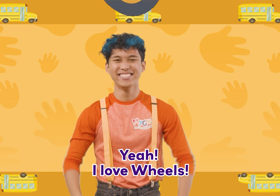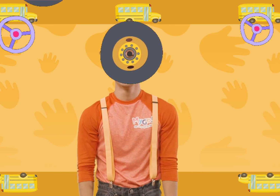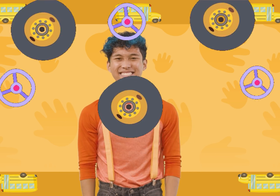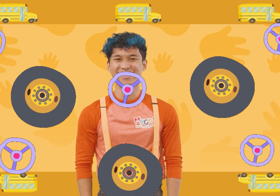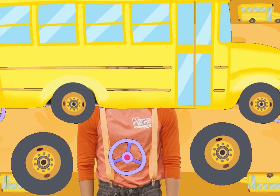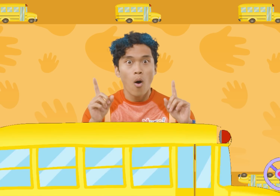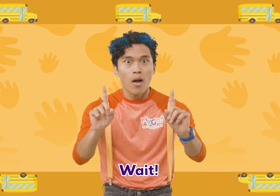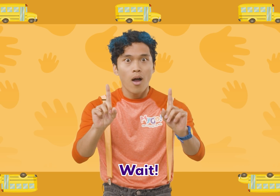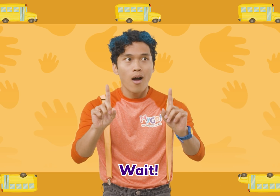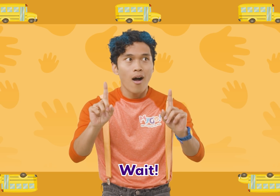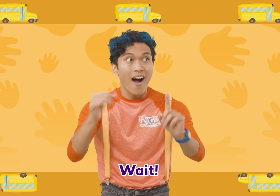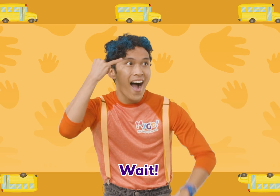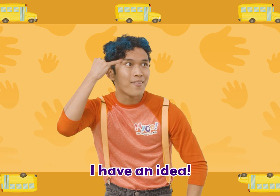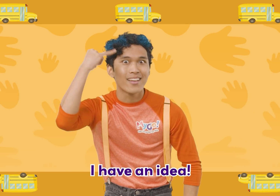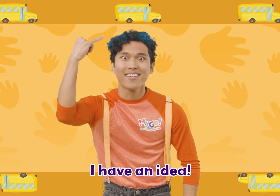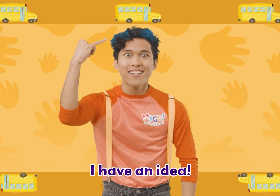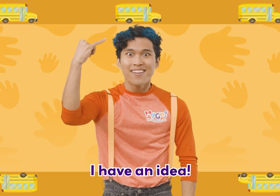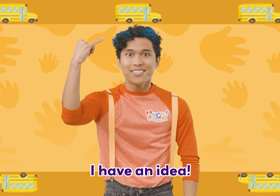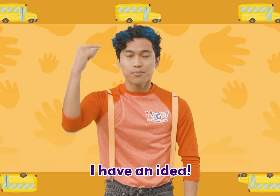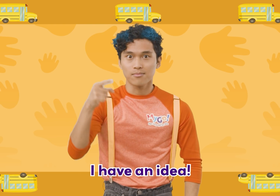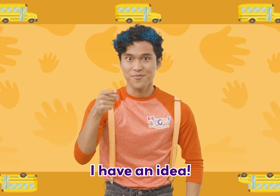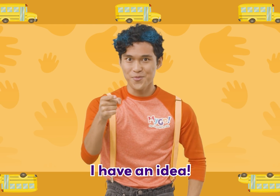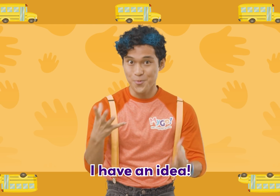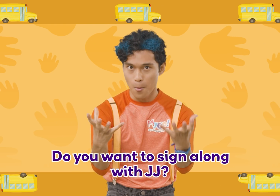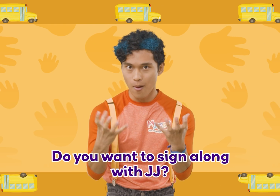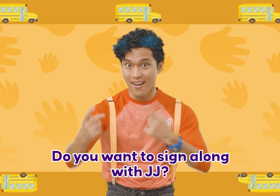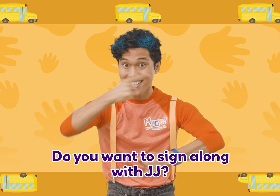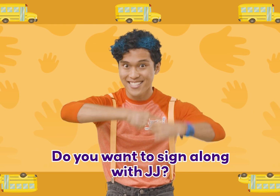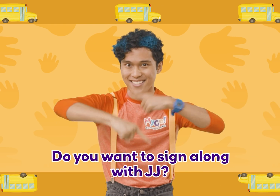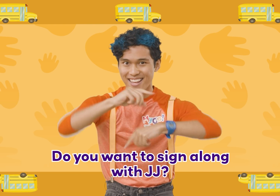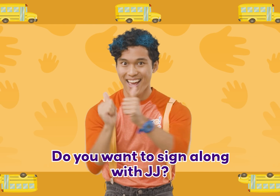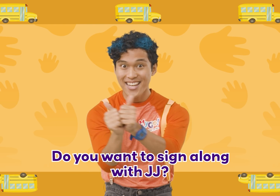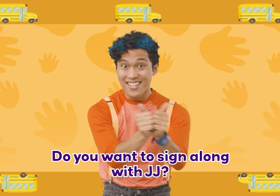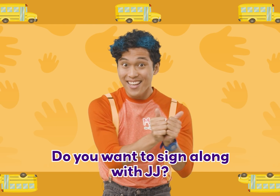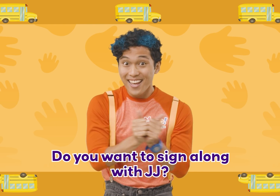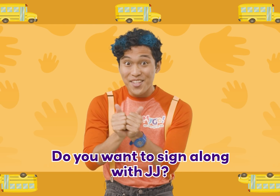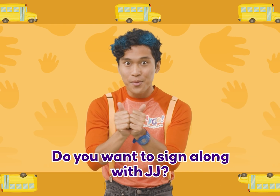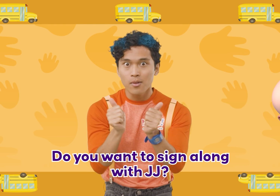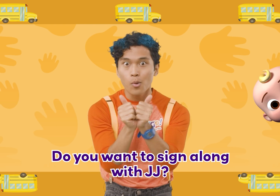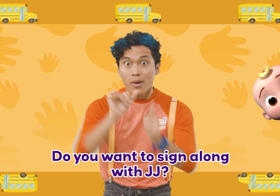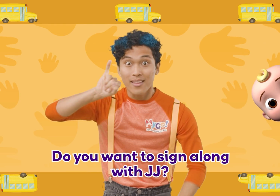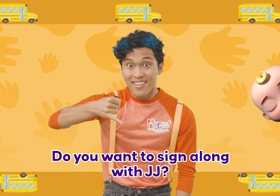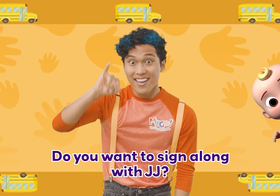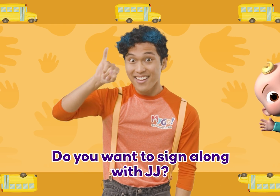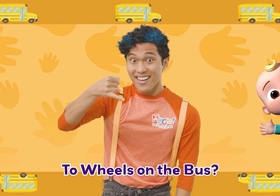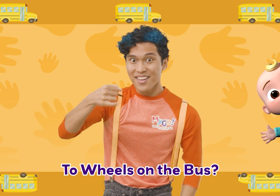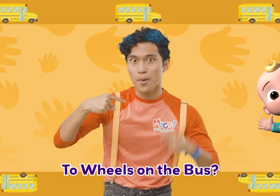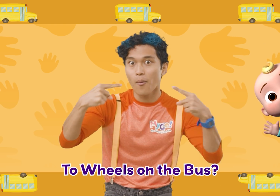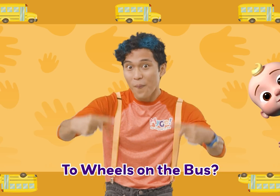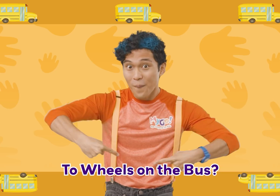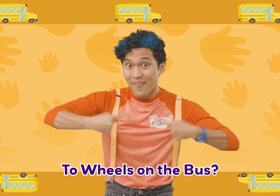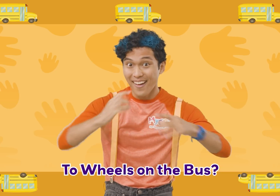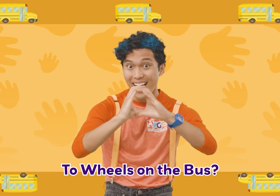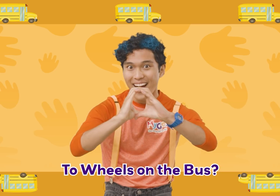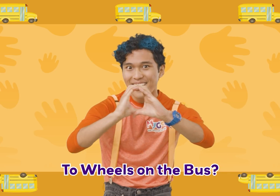wheels. Wait, I have an idea. Do you want to sign along with JJ to